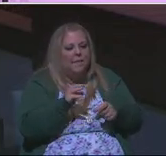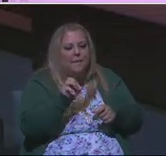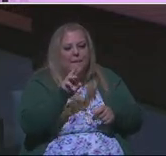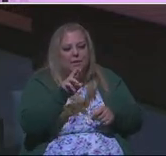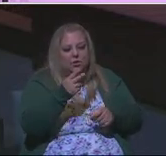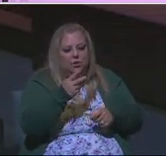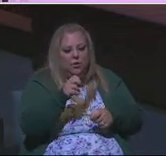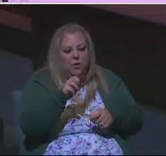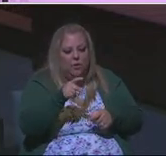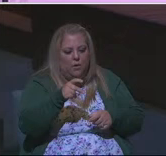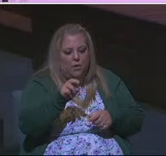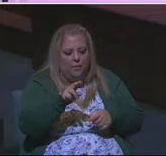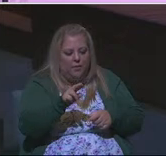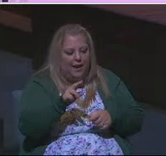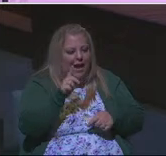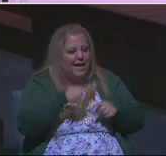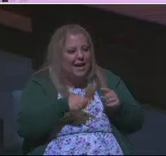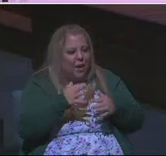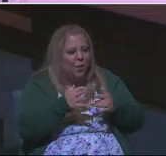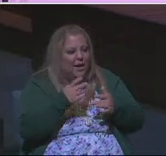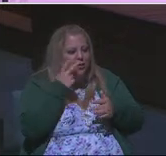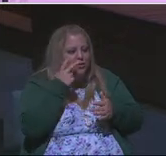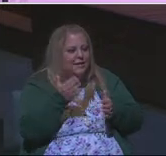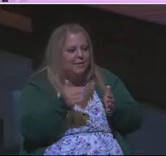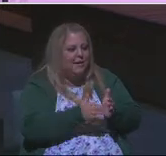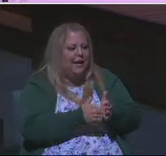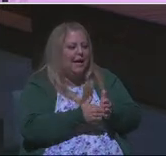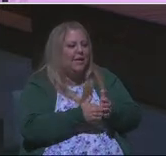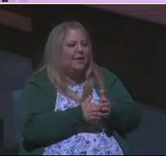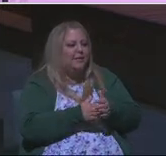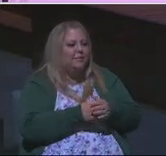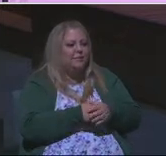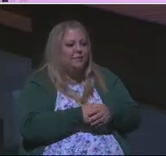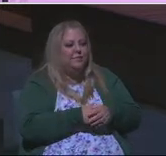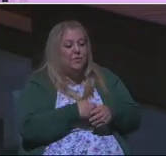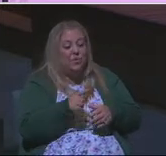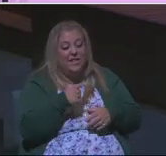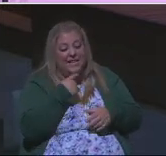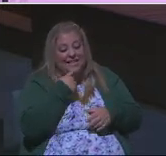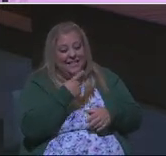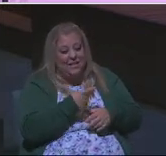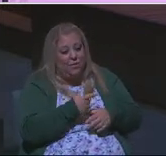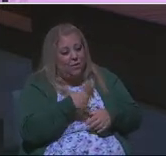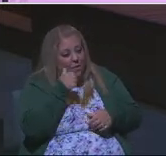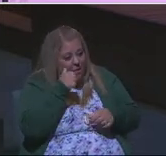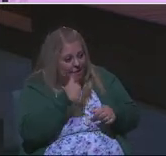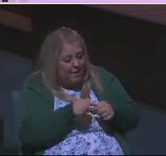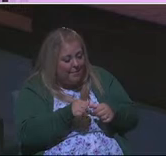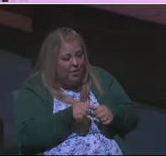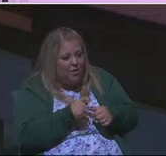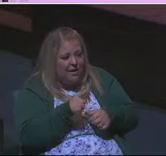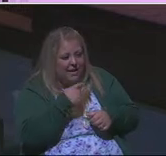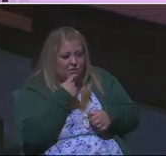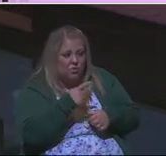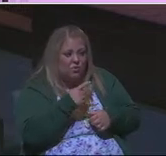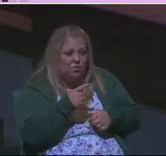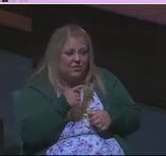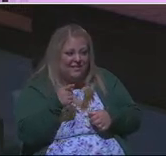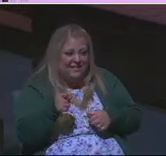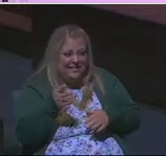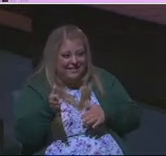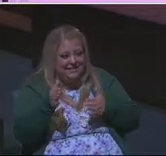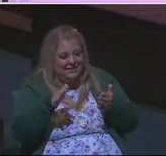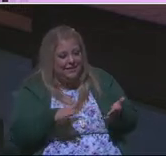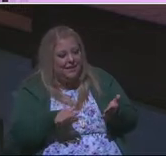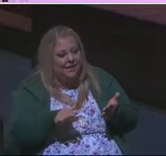can't wait to see Mr. Hooper again. And then they said to him, remember, Big Bird, we told you that Mr. Hooper died.